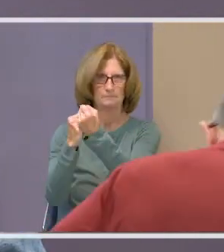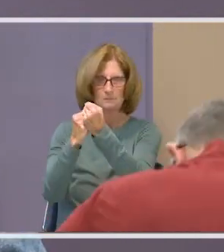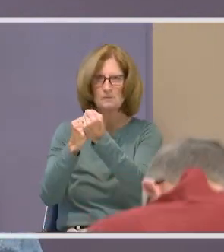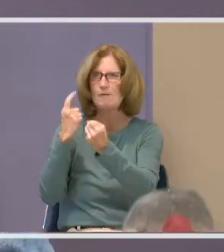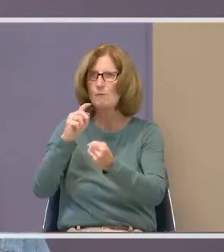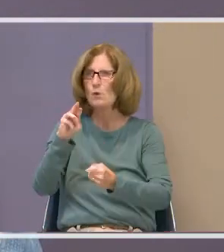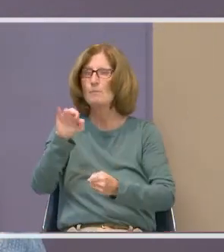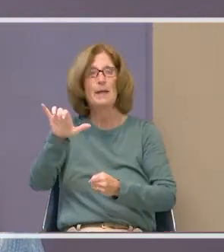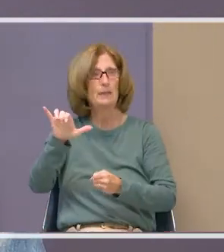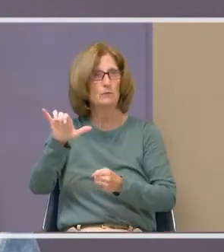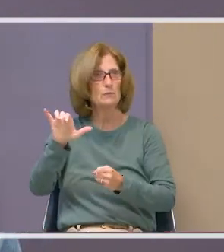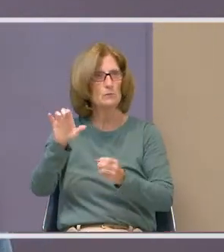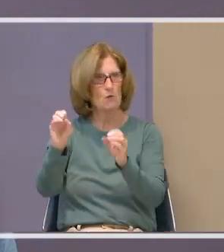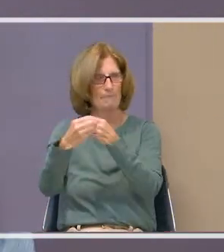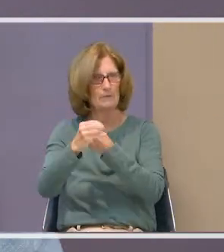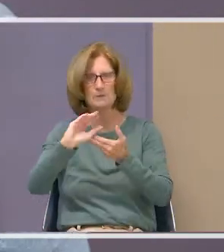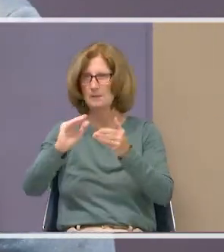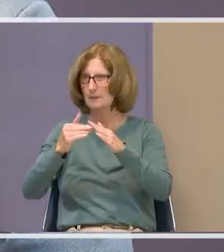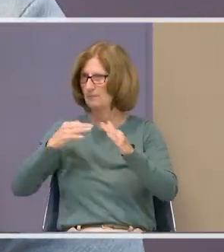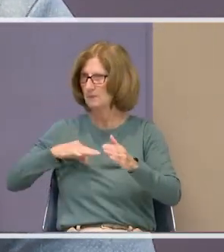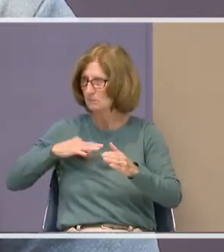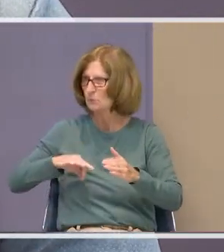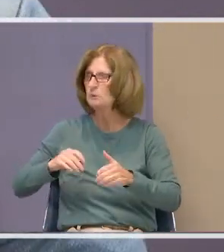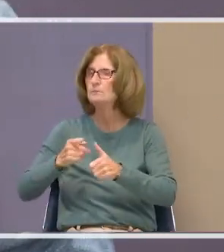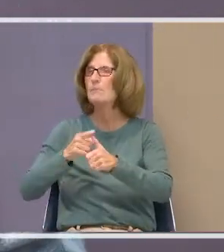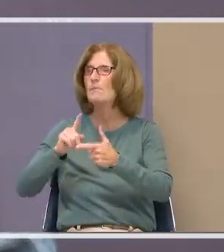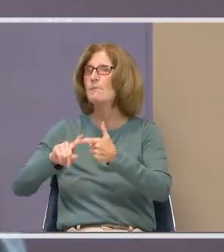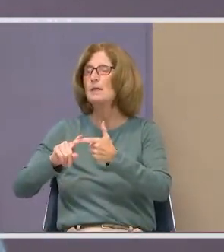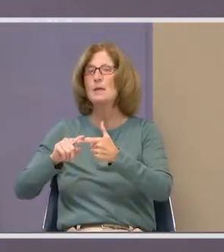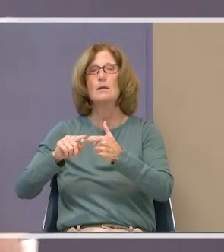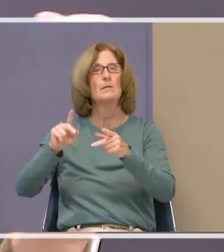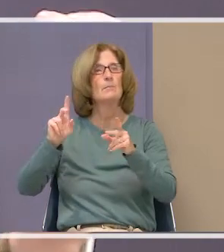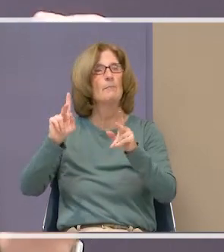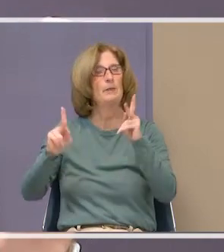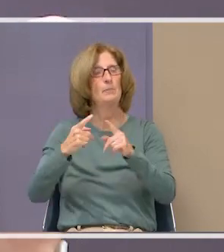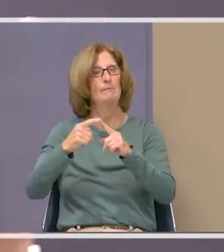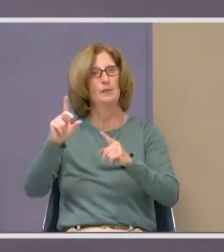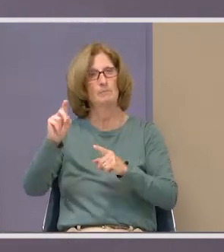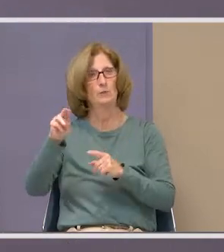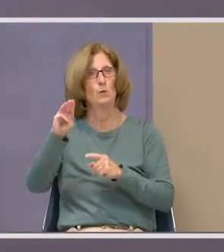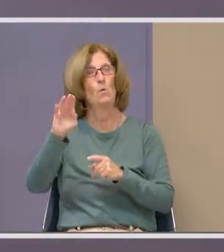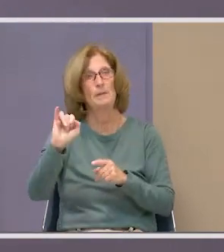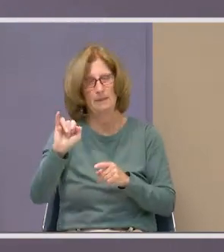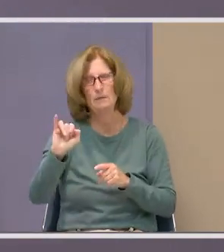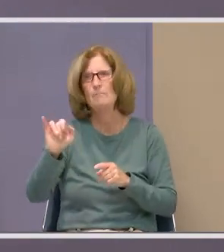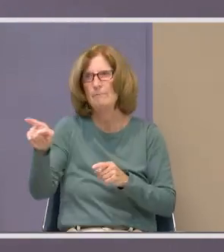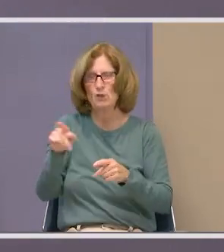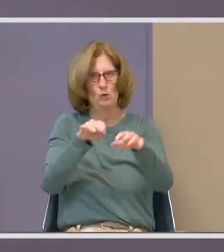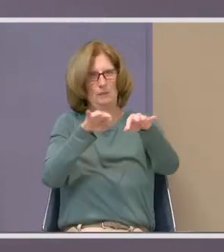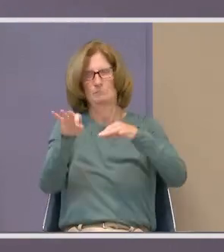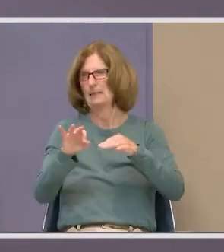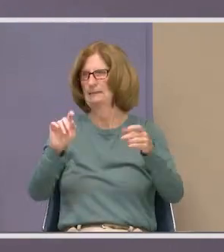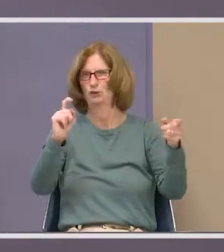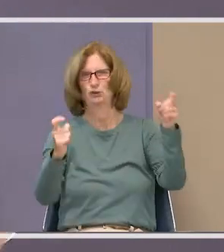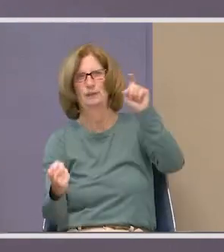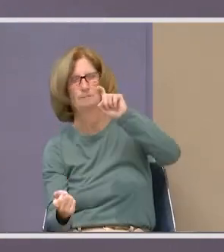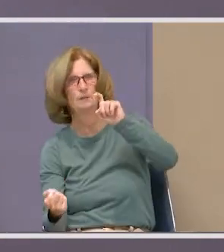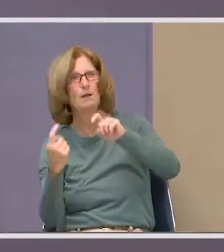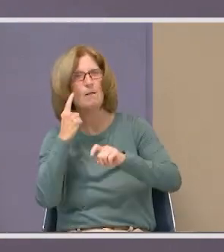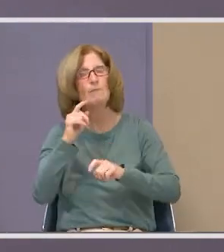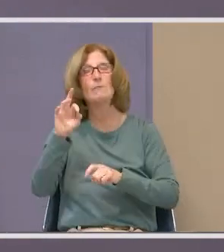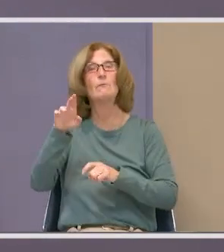Mayor's Office with the City of Pittsburgh. Joined by folks from DOMI here tonight to talk about changes to the